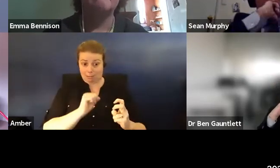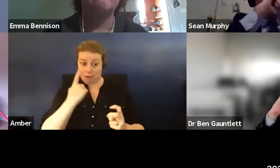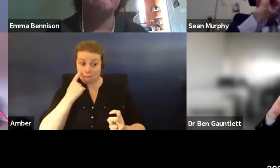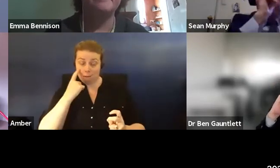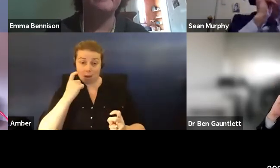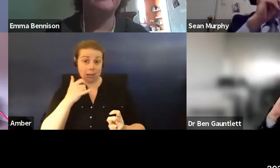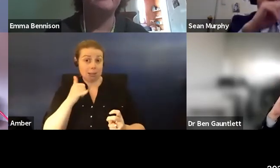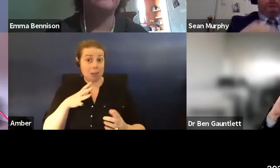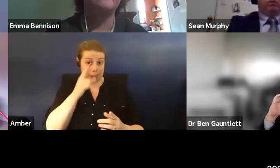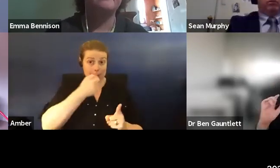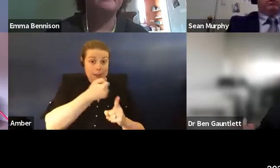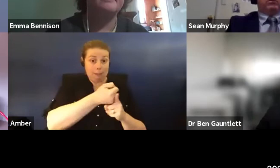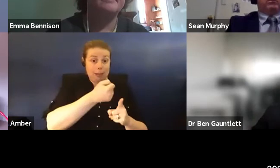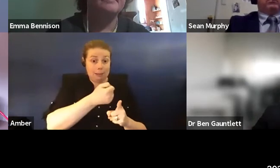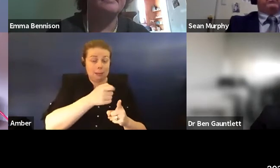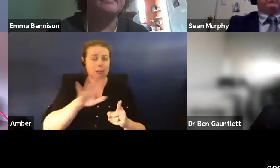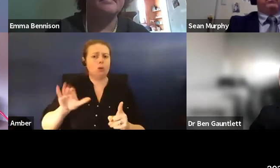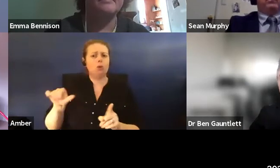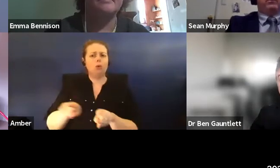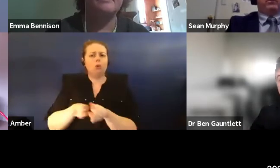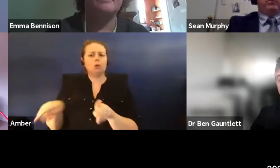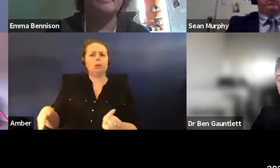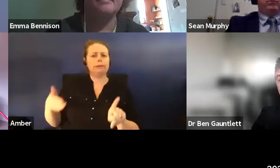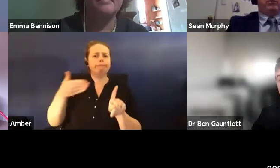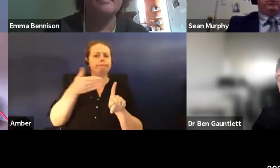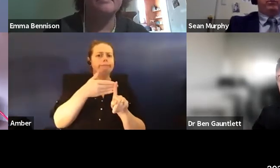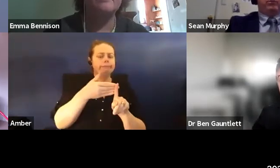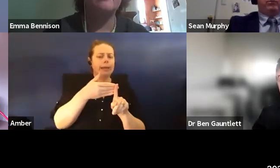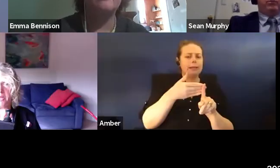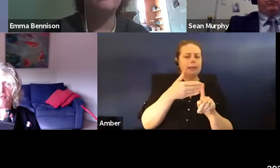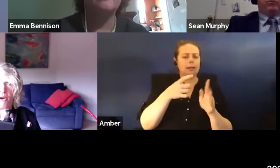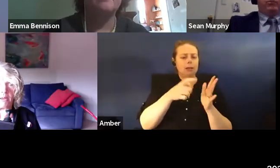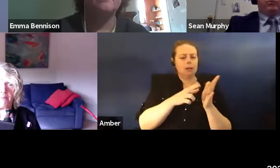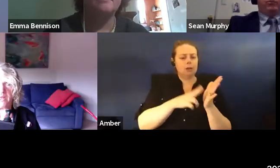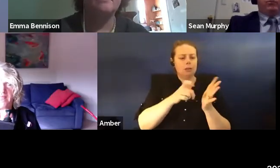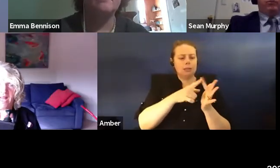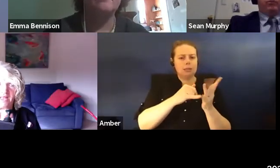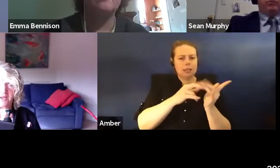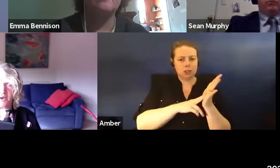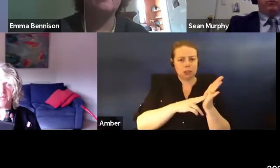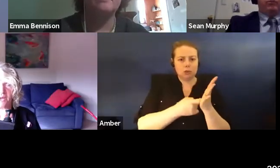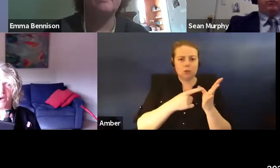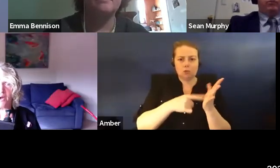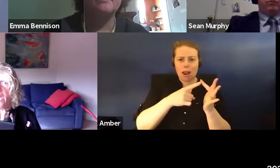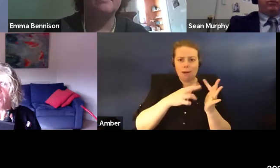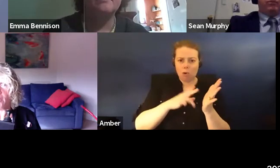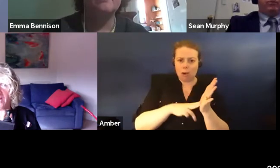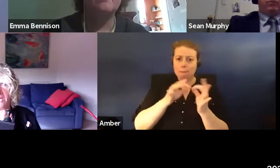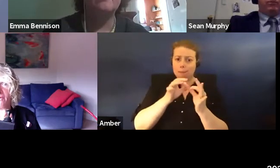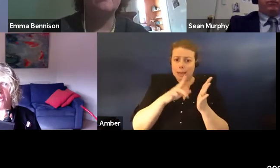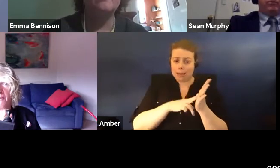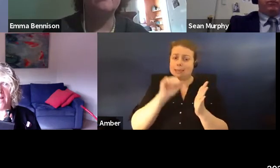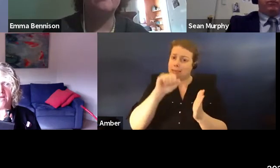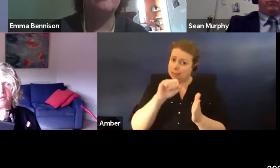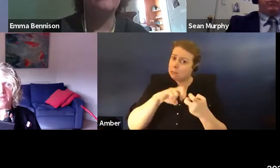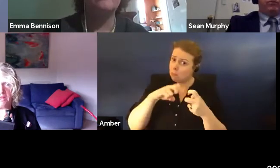a concessional rate for the NBN, I'd say it's critical, but the problem with that is also whether